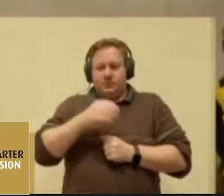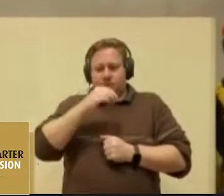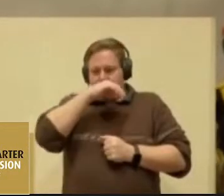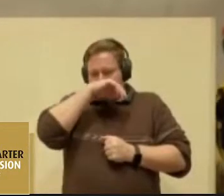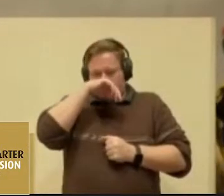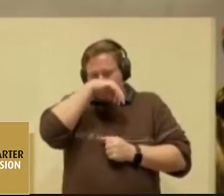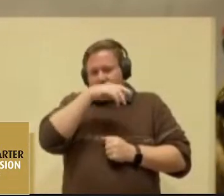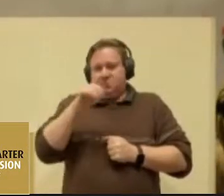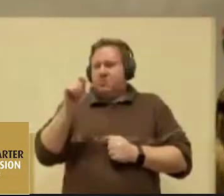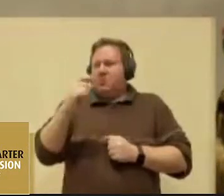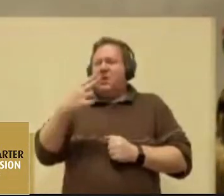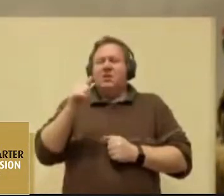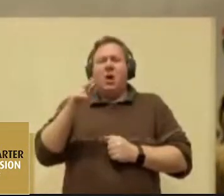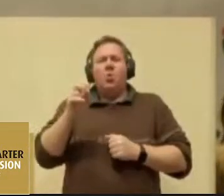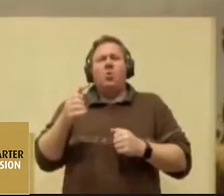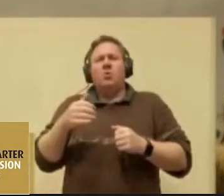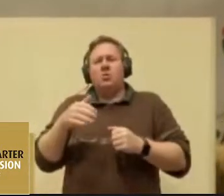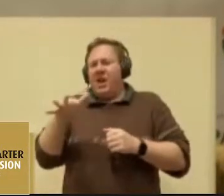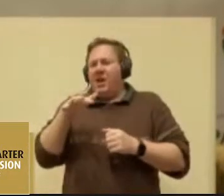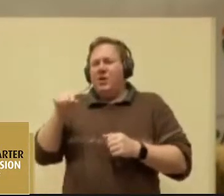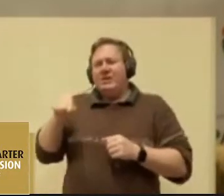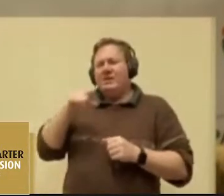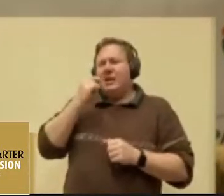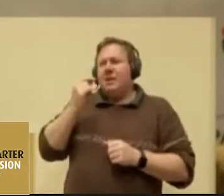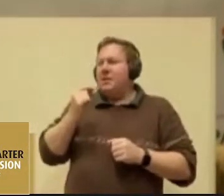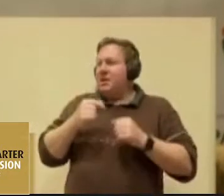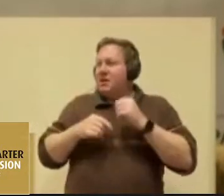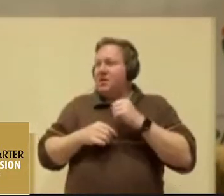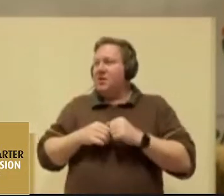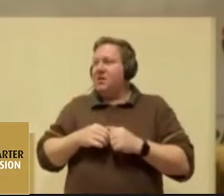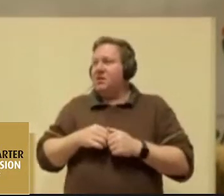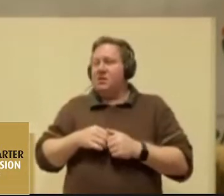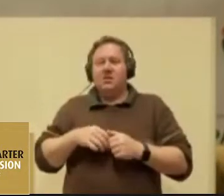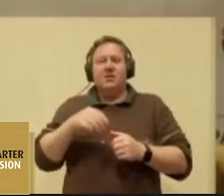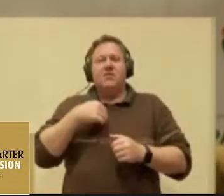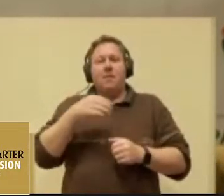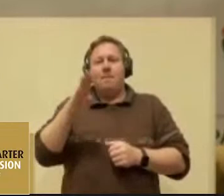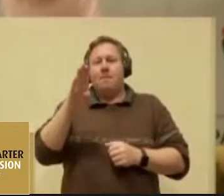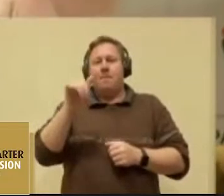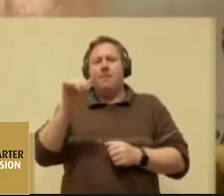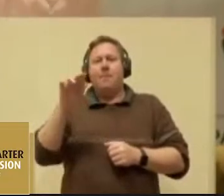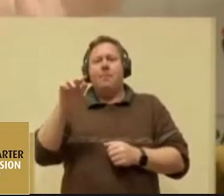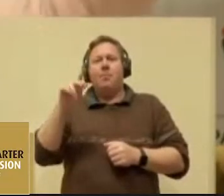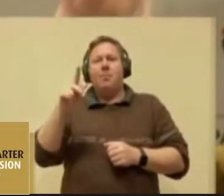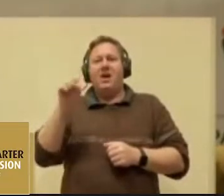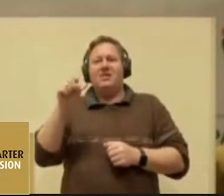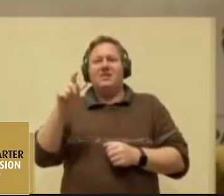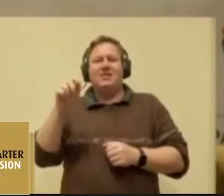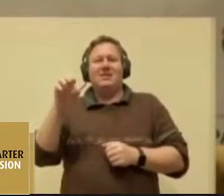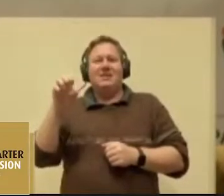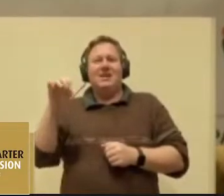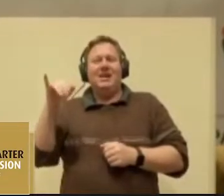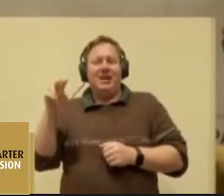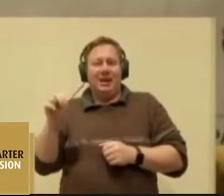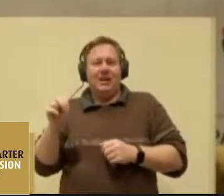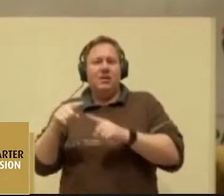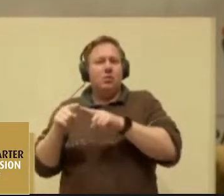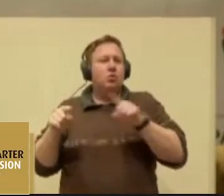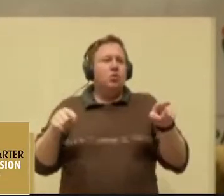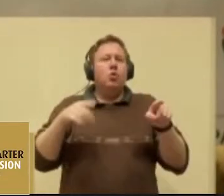where um scalise i started from baxter up to